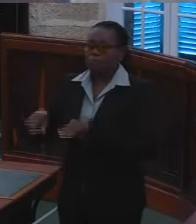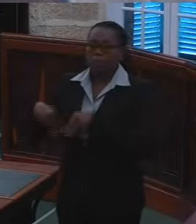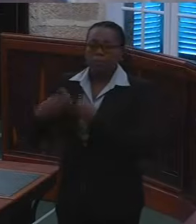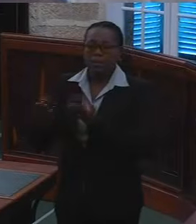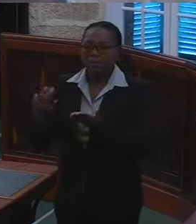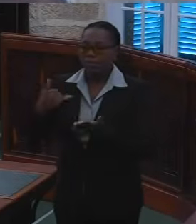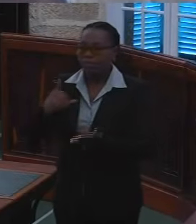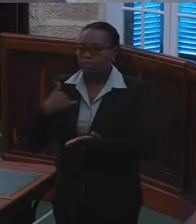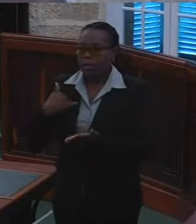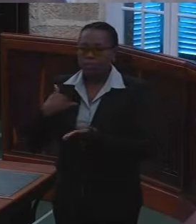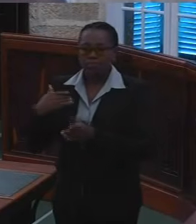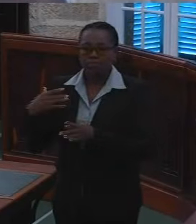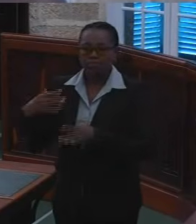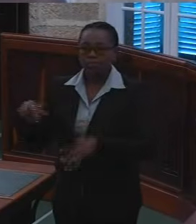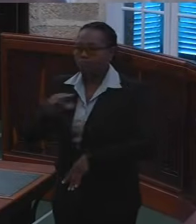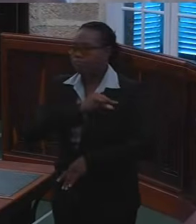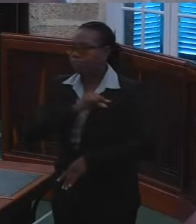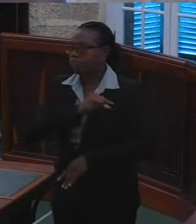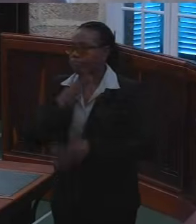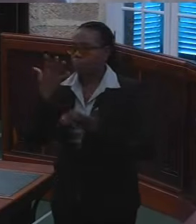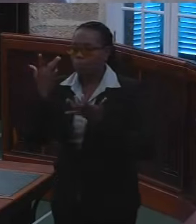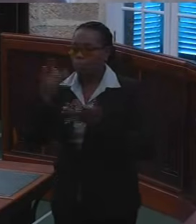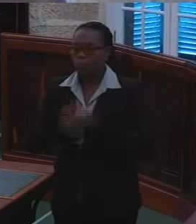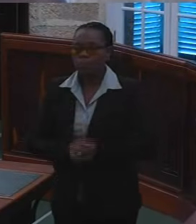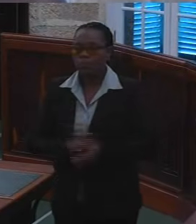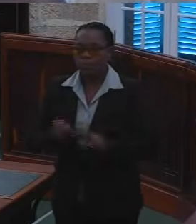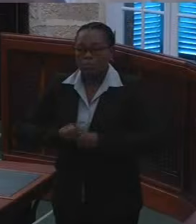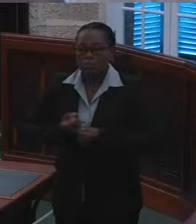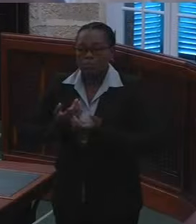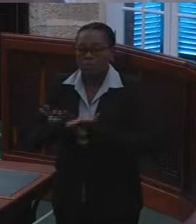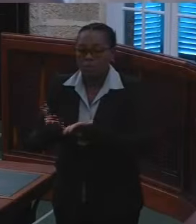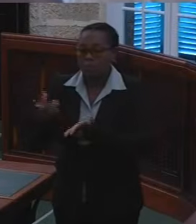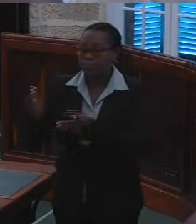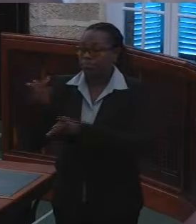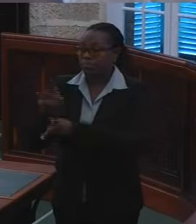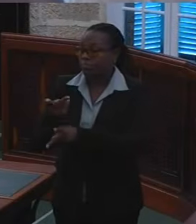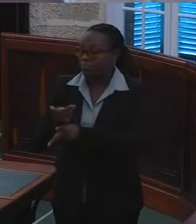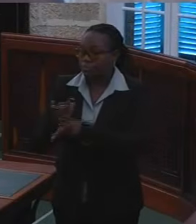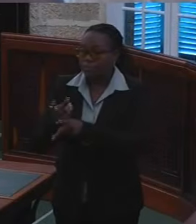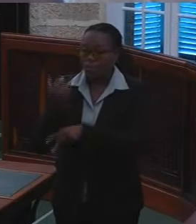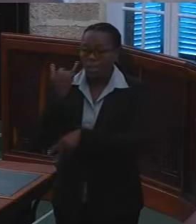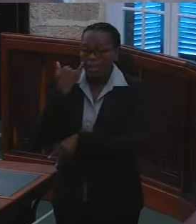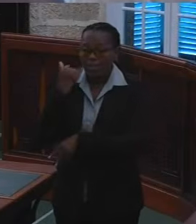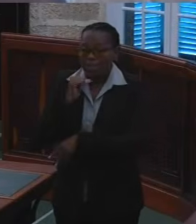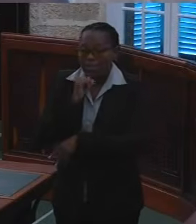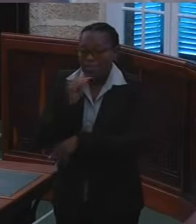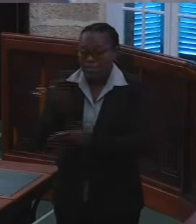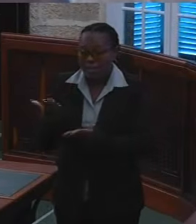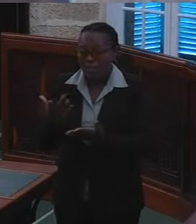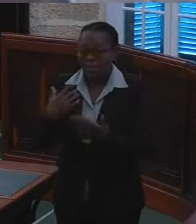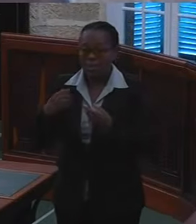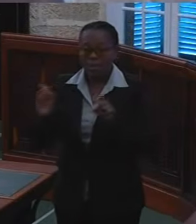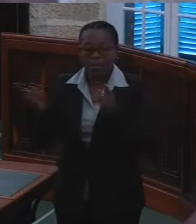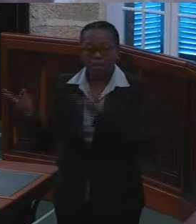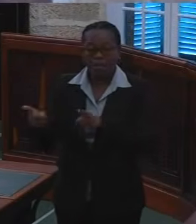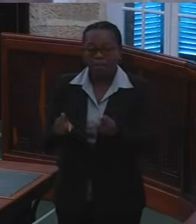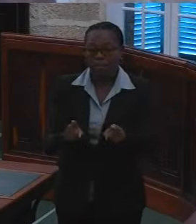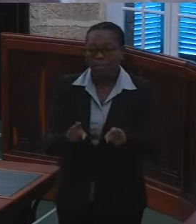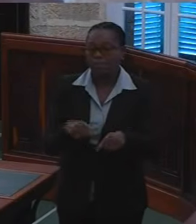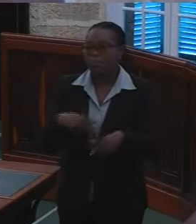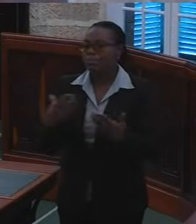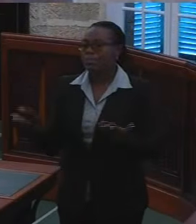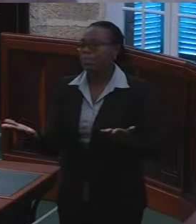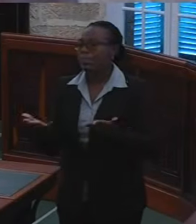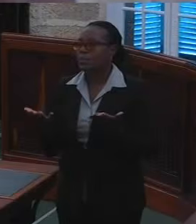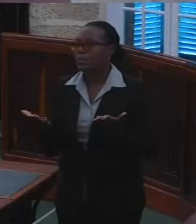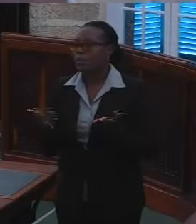on notice because we provide care. So if we are not vigilant enough and these things happen on our care, then we have to account